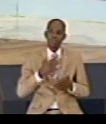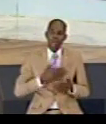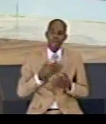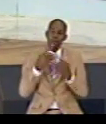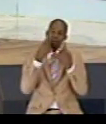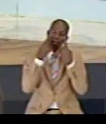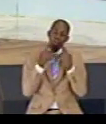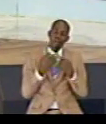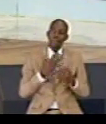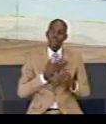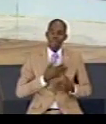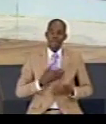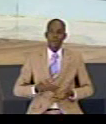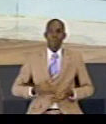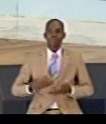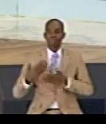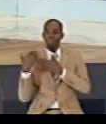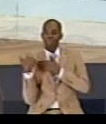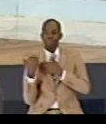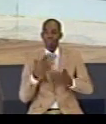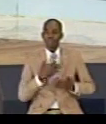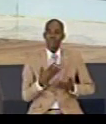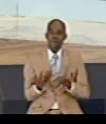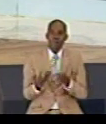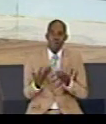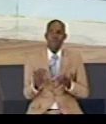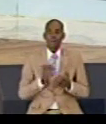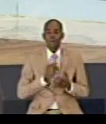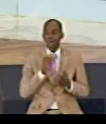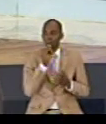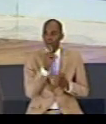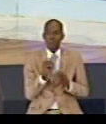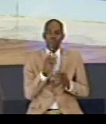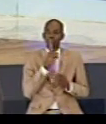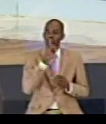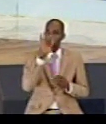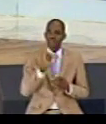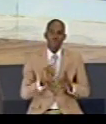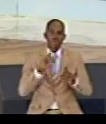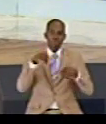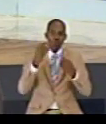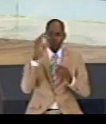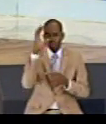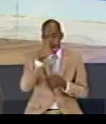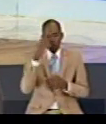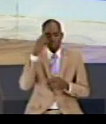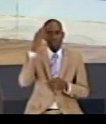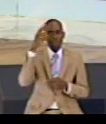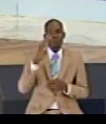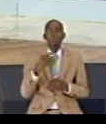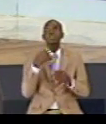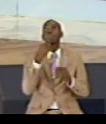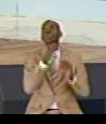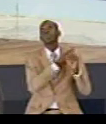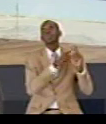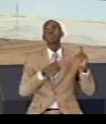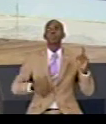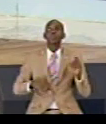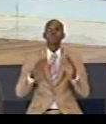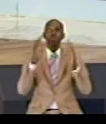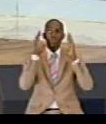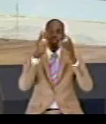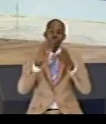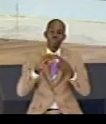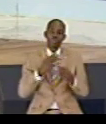my passion. And I'm really going out for God. He says, attend unto my prayer. Verse 2,